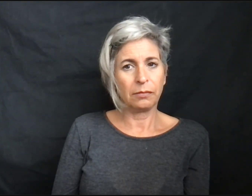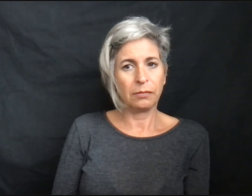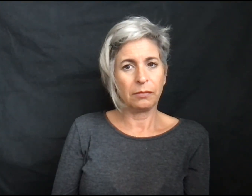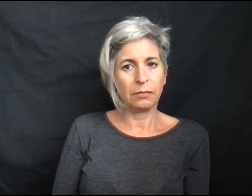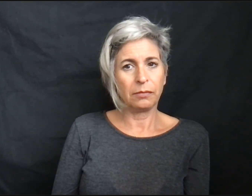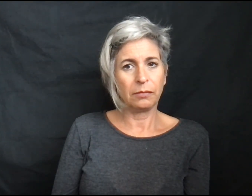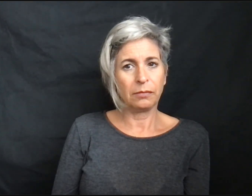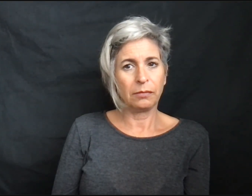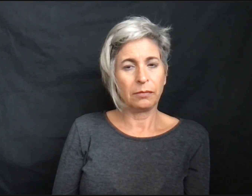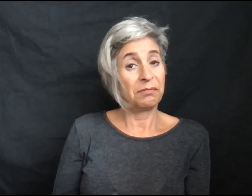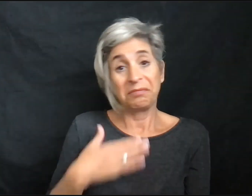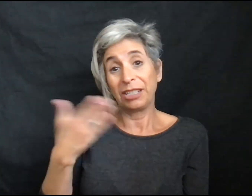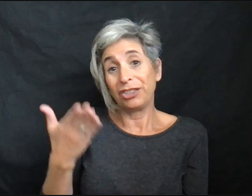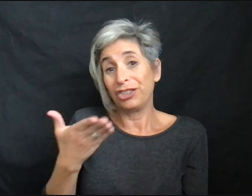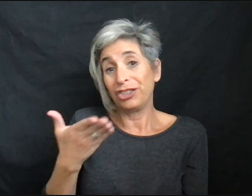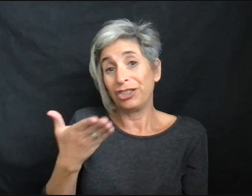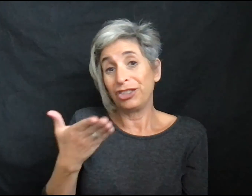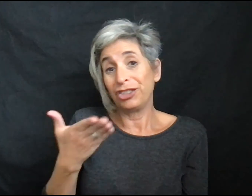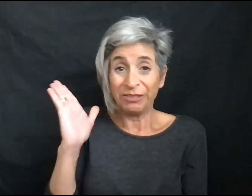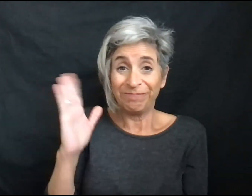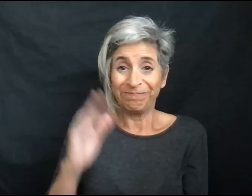Just a suggestion.